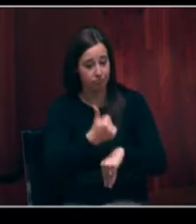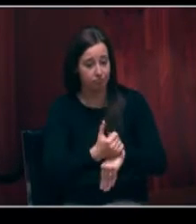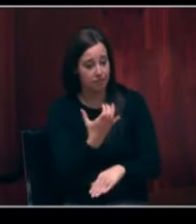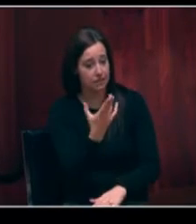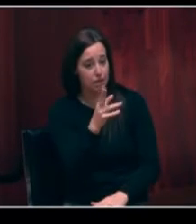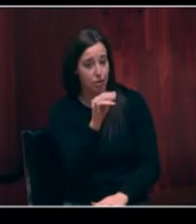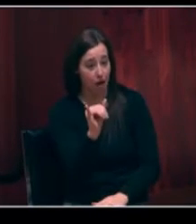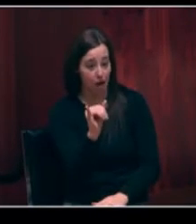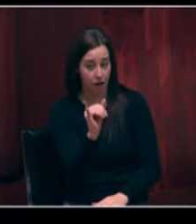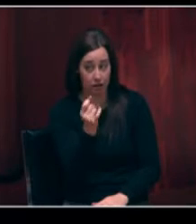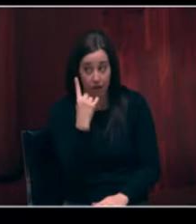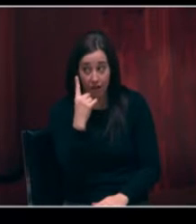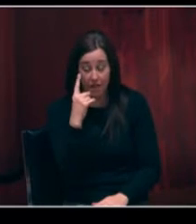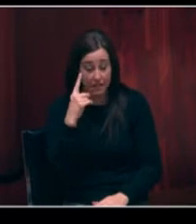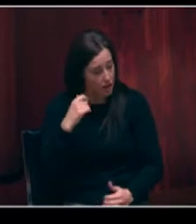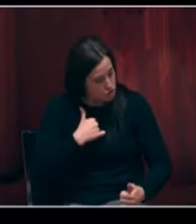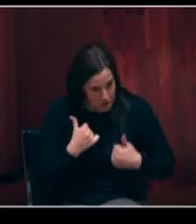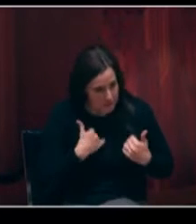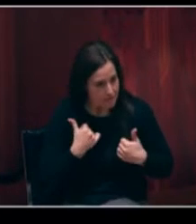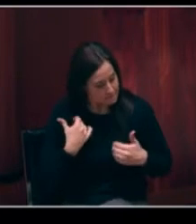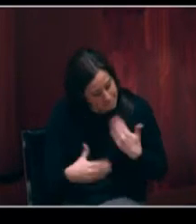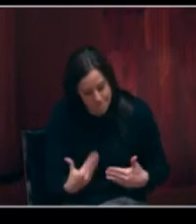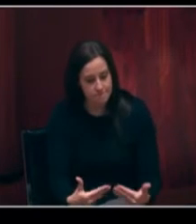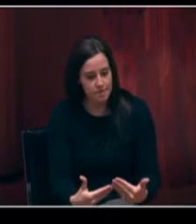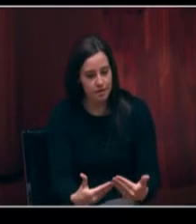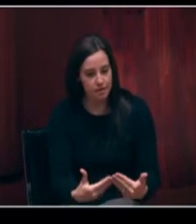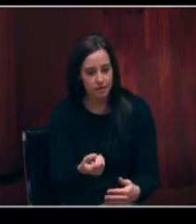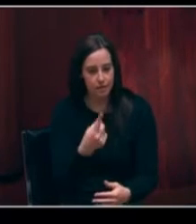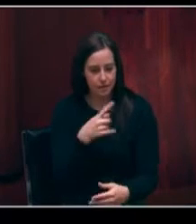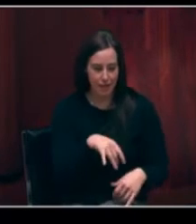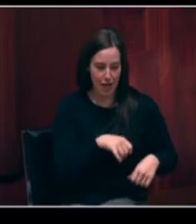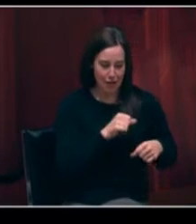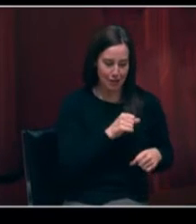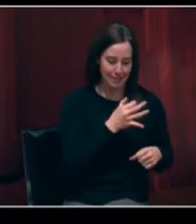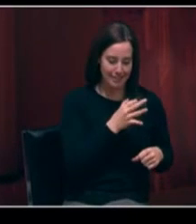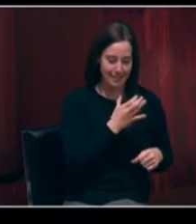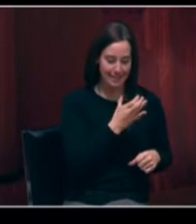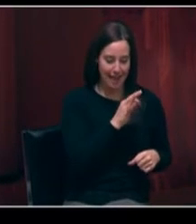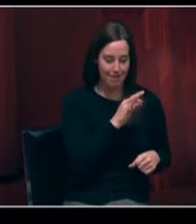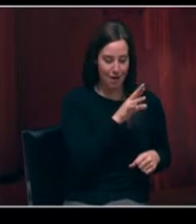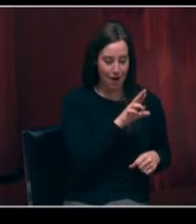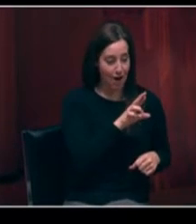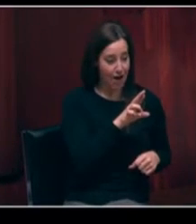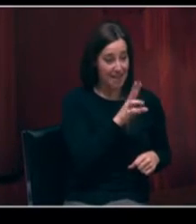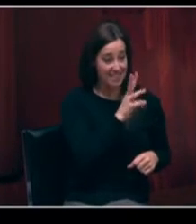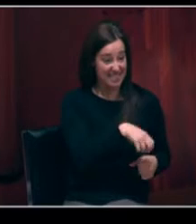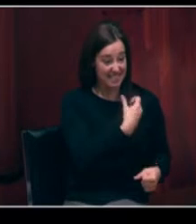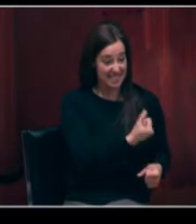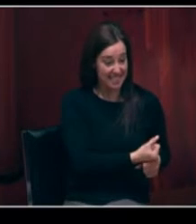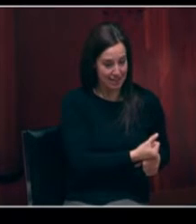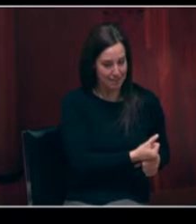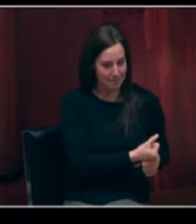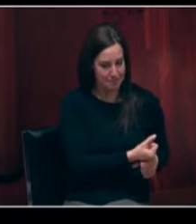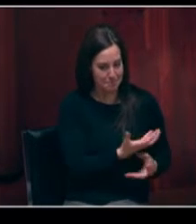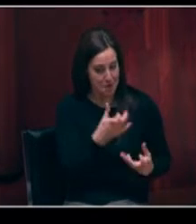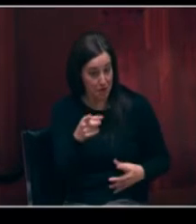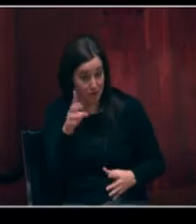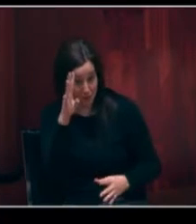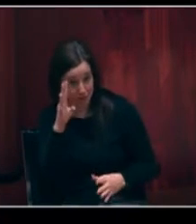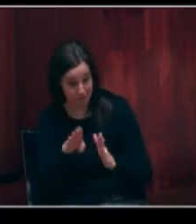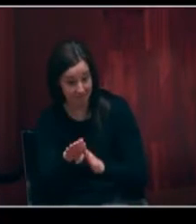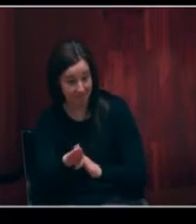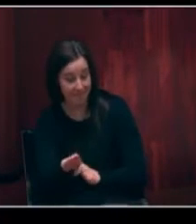extremely aggressive, considering that it took us 6 years to develop the CFR, and we're asking agencies to develop the policy within 6 months.